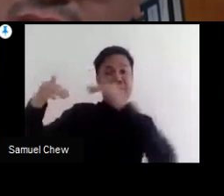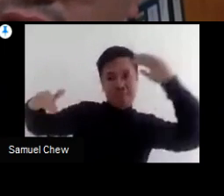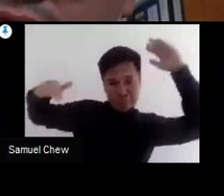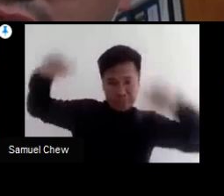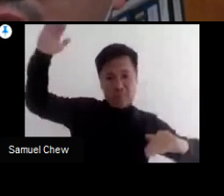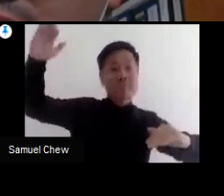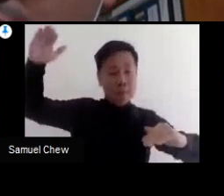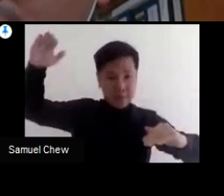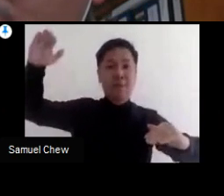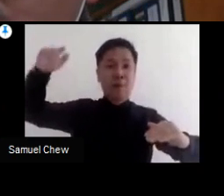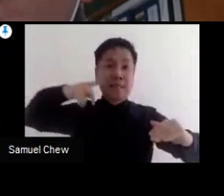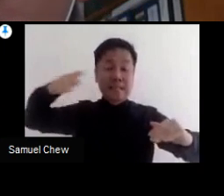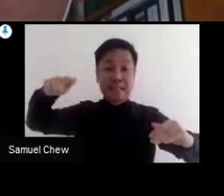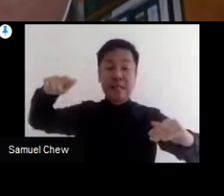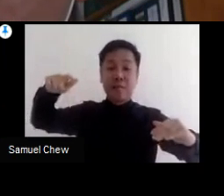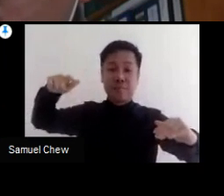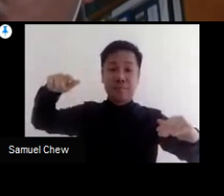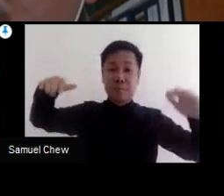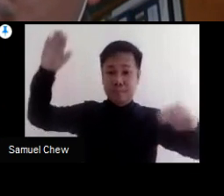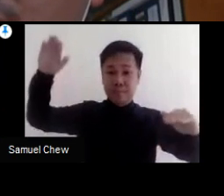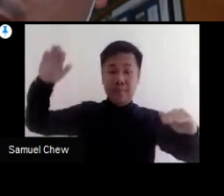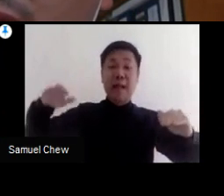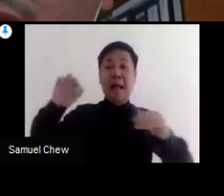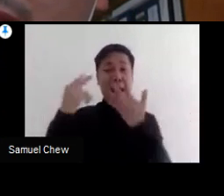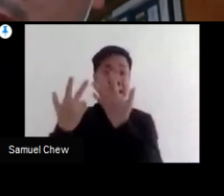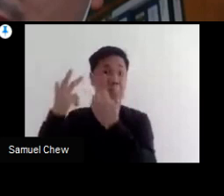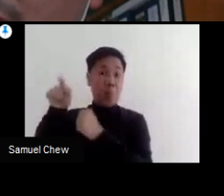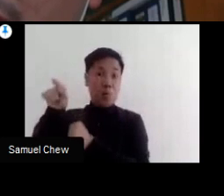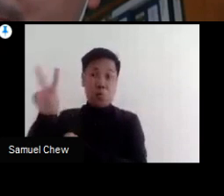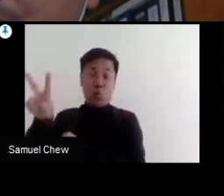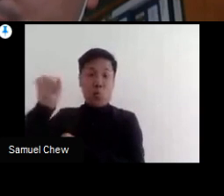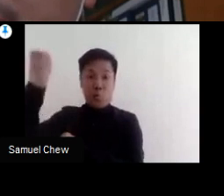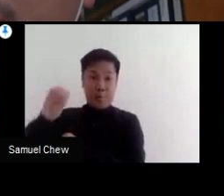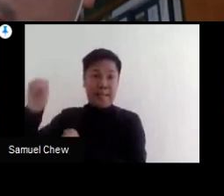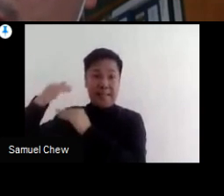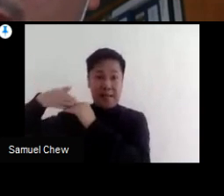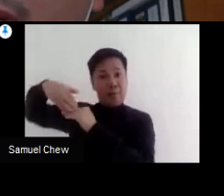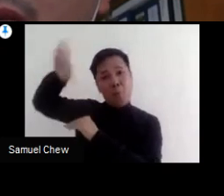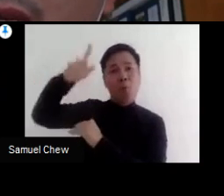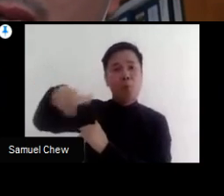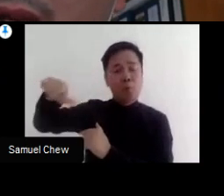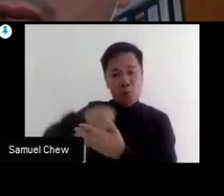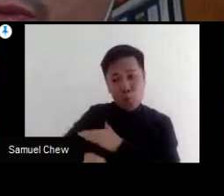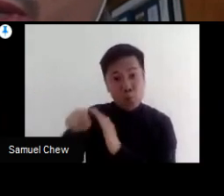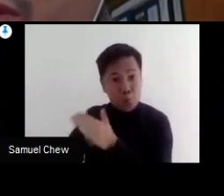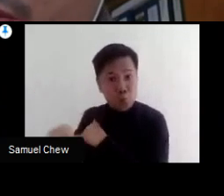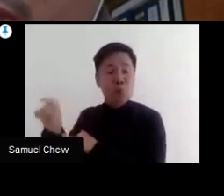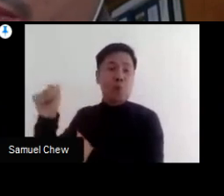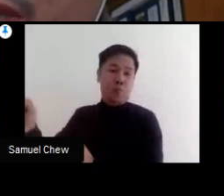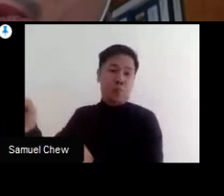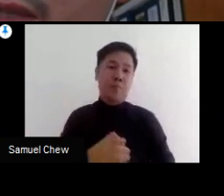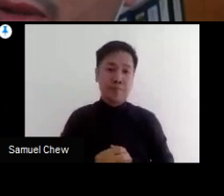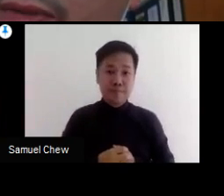in 2007 to 8.2% in 2017. However, we are